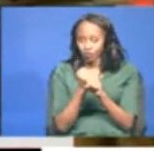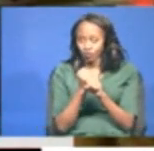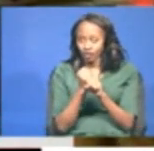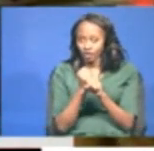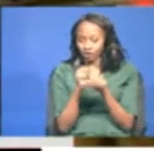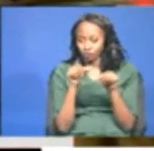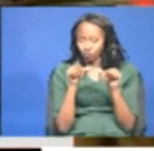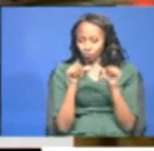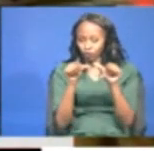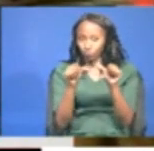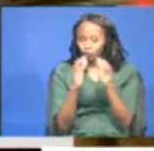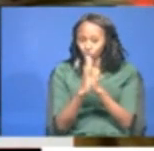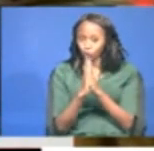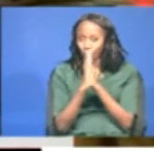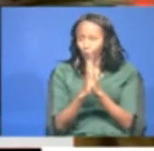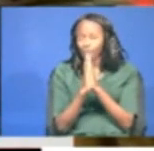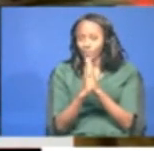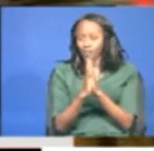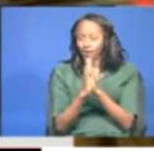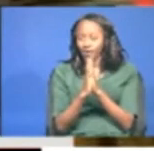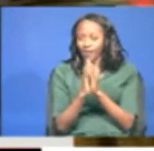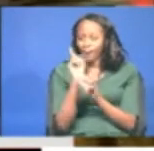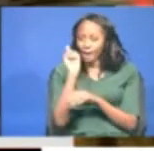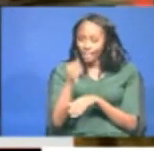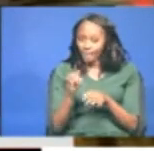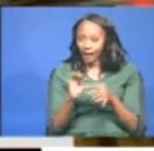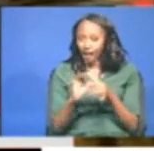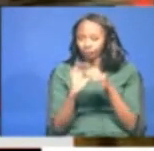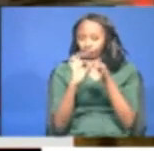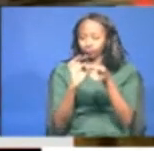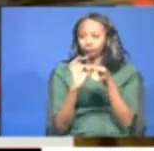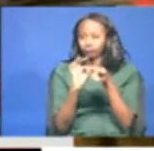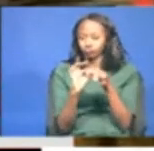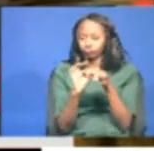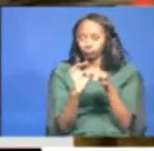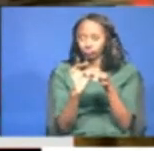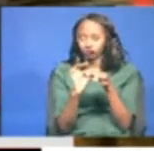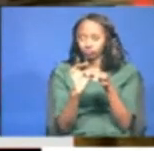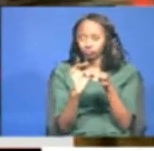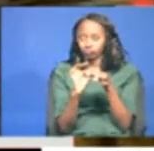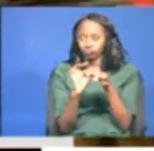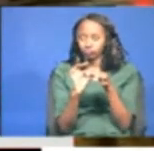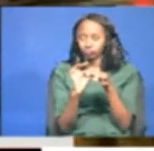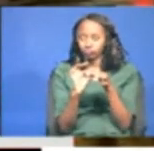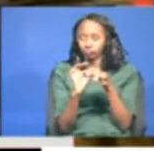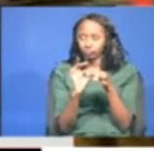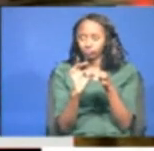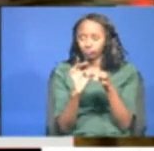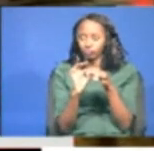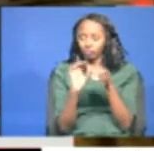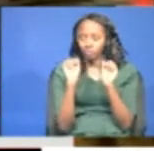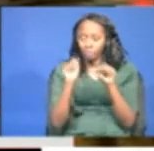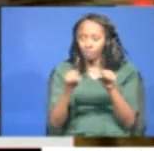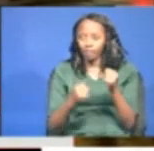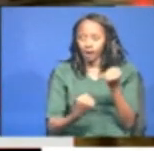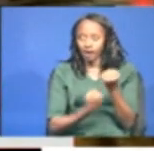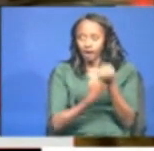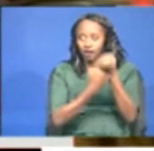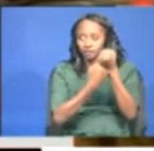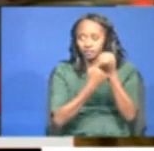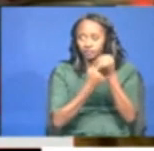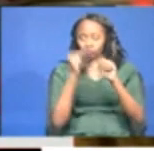mahoya ini. Ni mukumenyitirira mahoya. Ni mukumirugamirira. Iruta wira